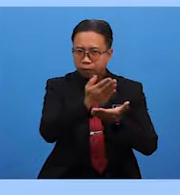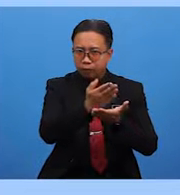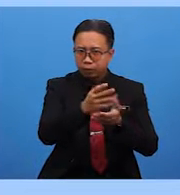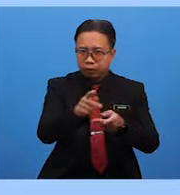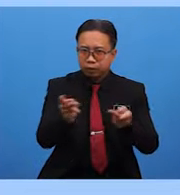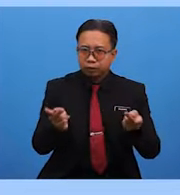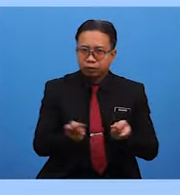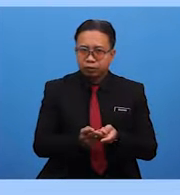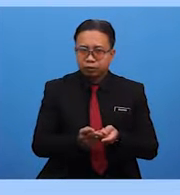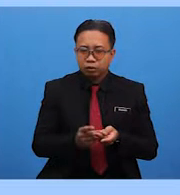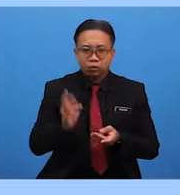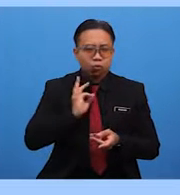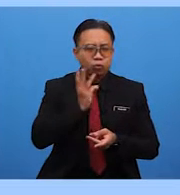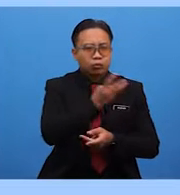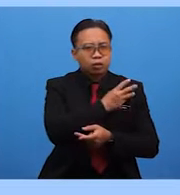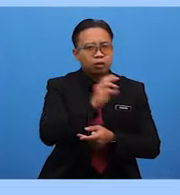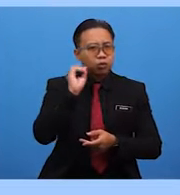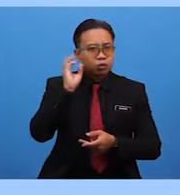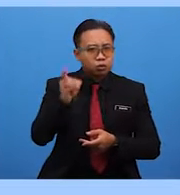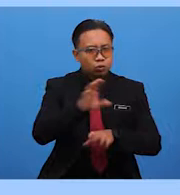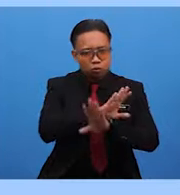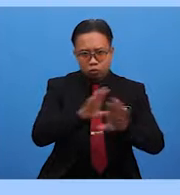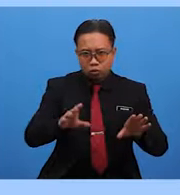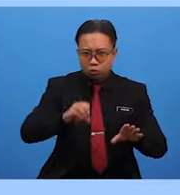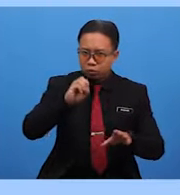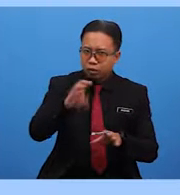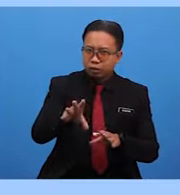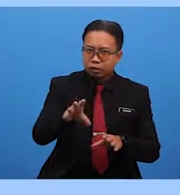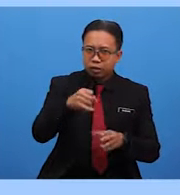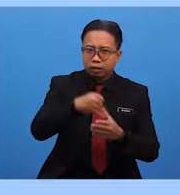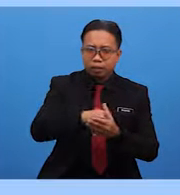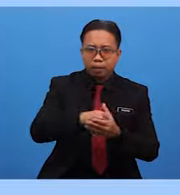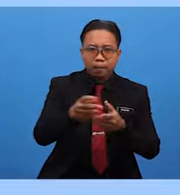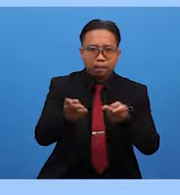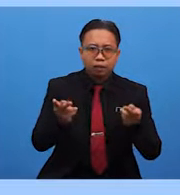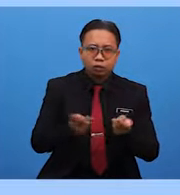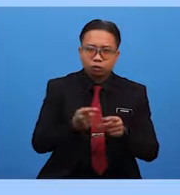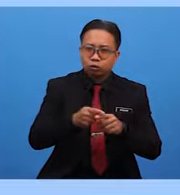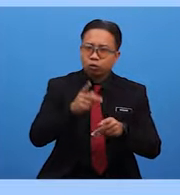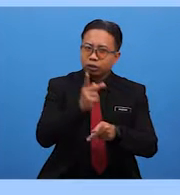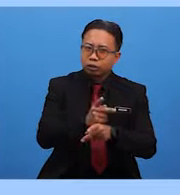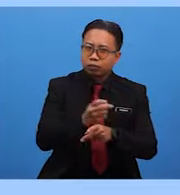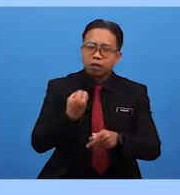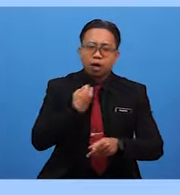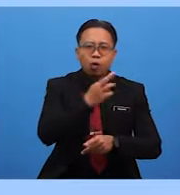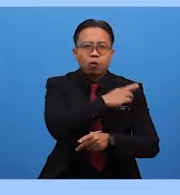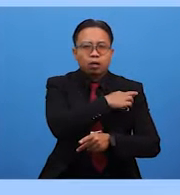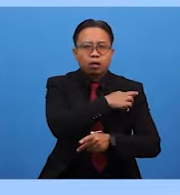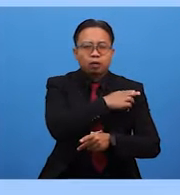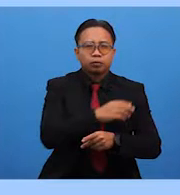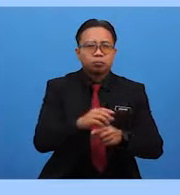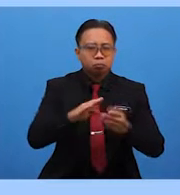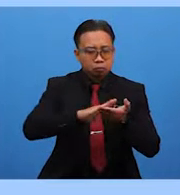not litter in parks keep our environment clean. You have 5 seconds,